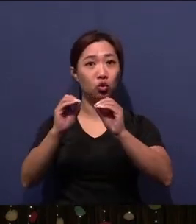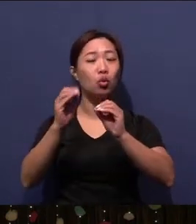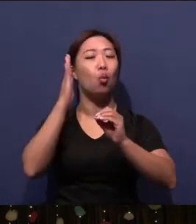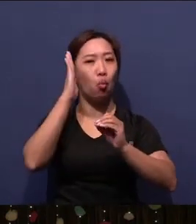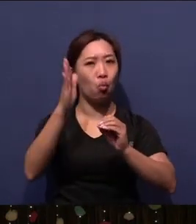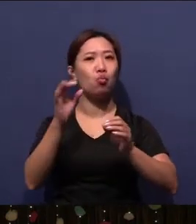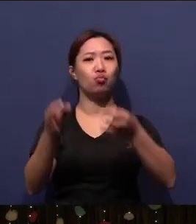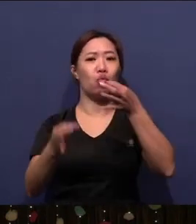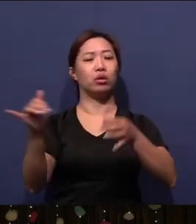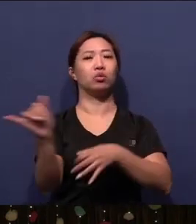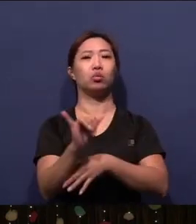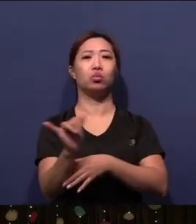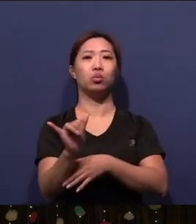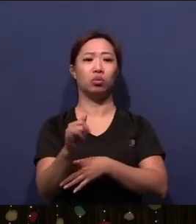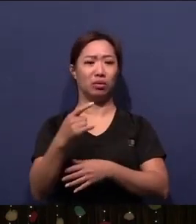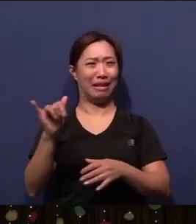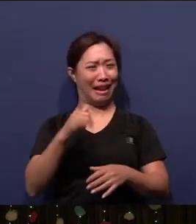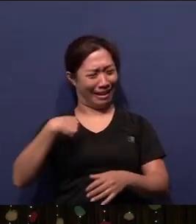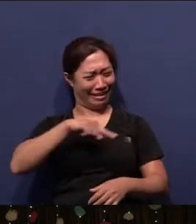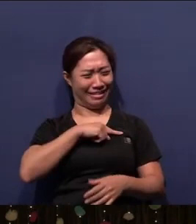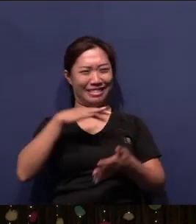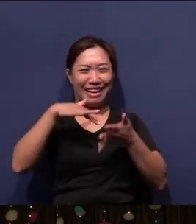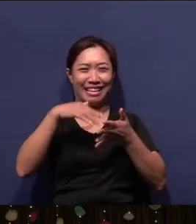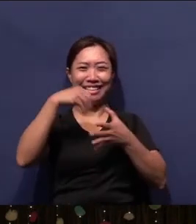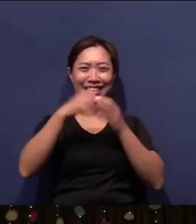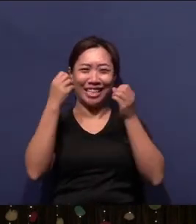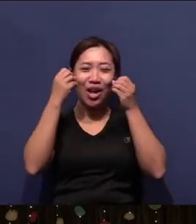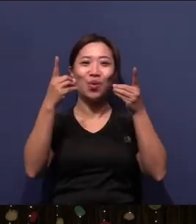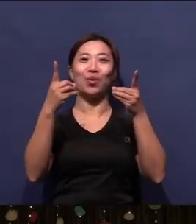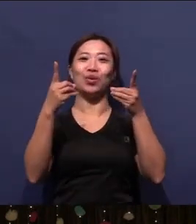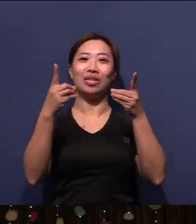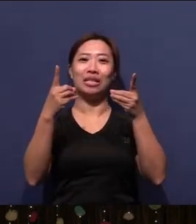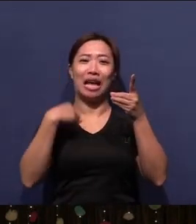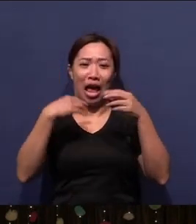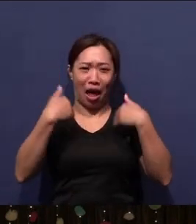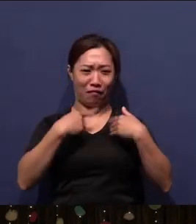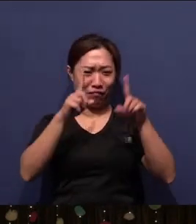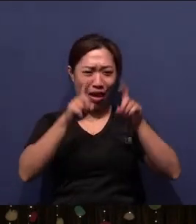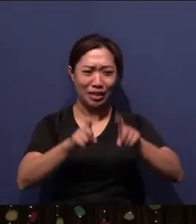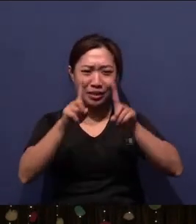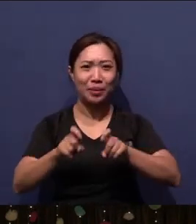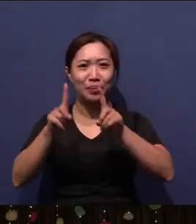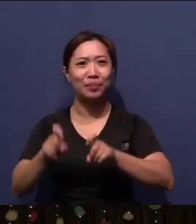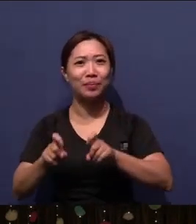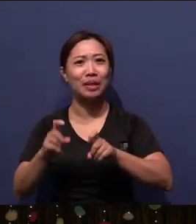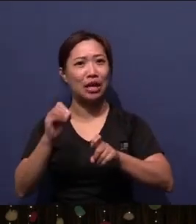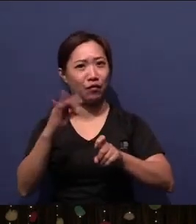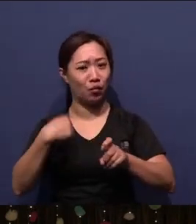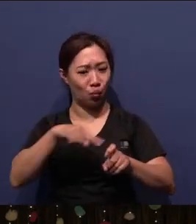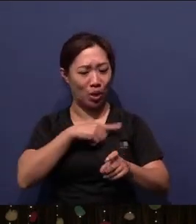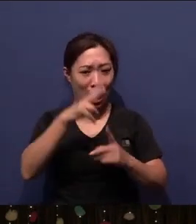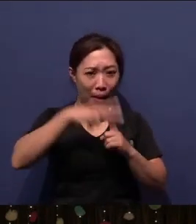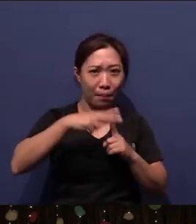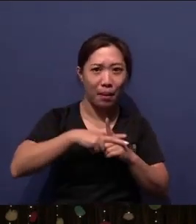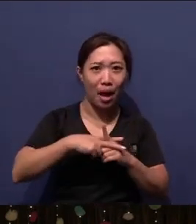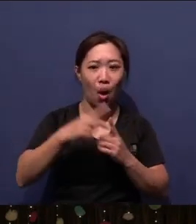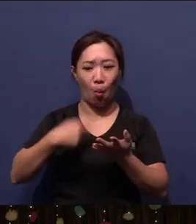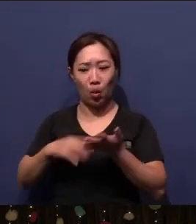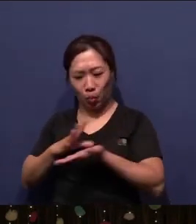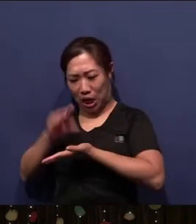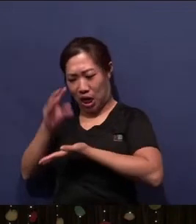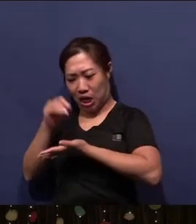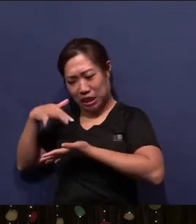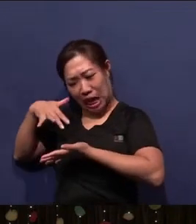judge. It's like us studying in education. There will be exams to test whether we have been applying the knowledge we learn.